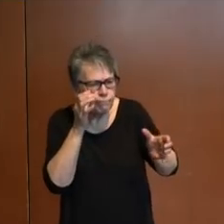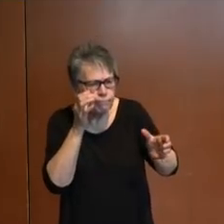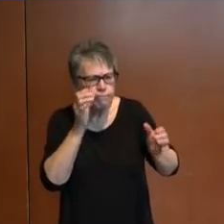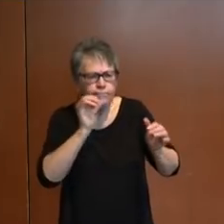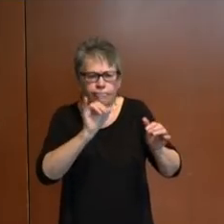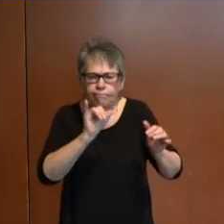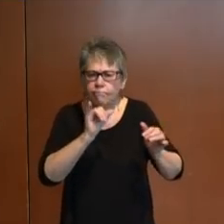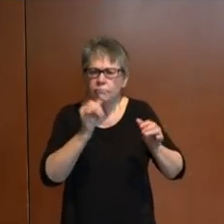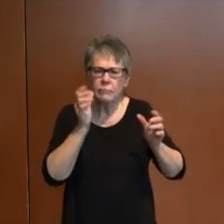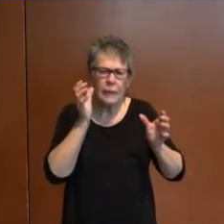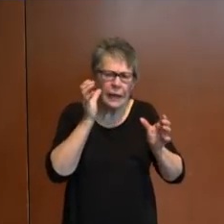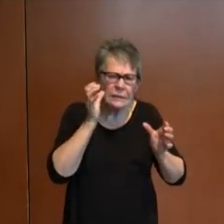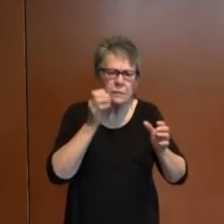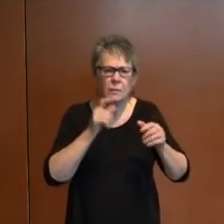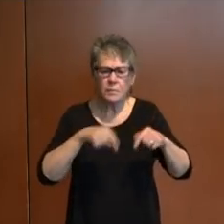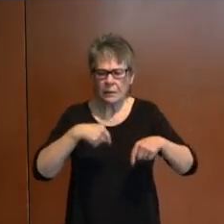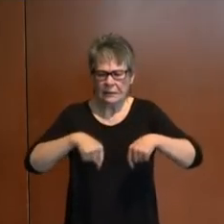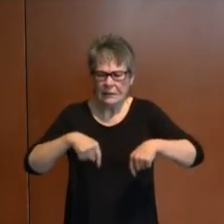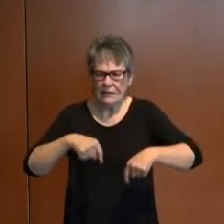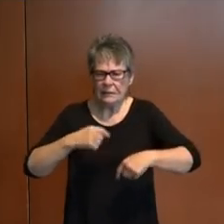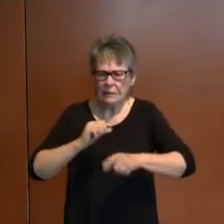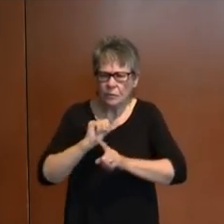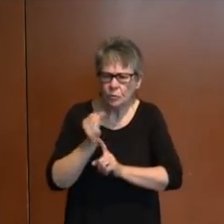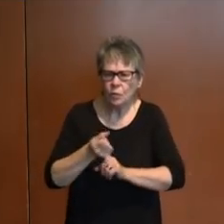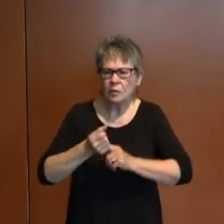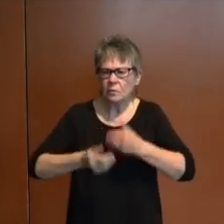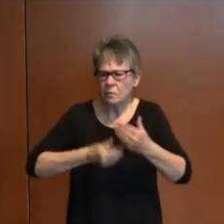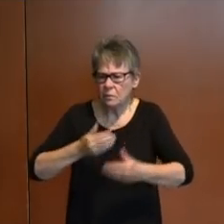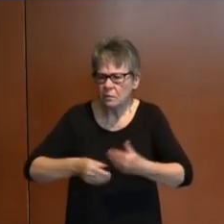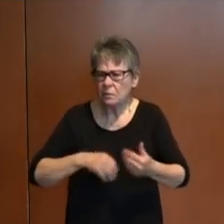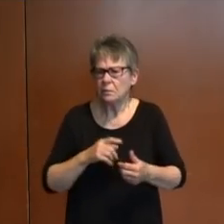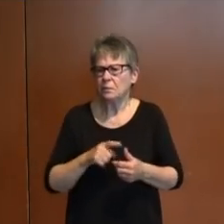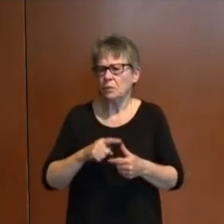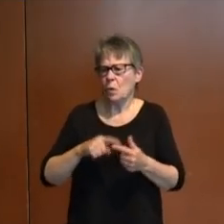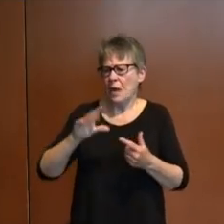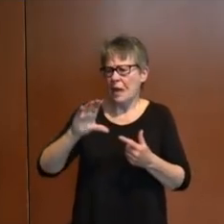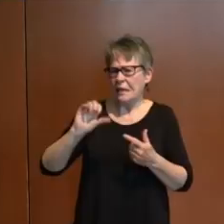Dan Kelly, and my office and their teams in getting this done.